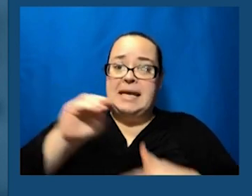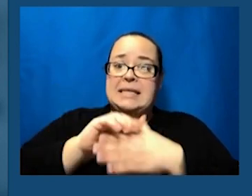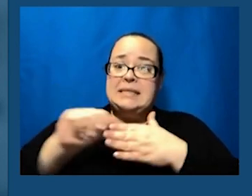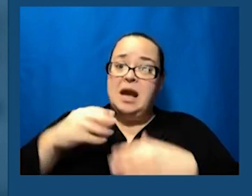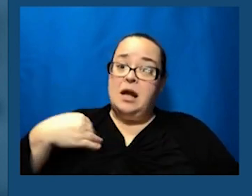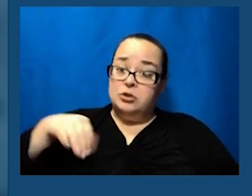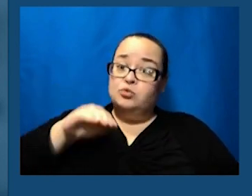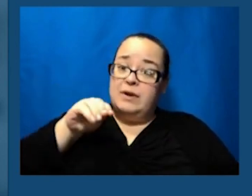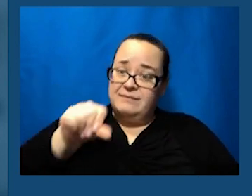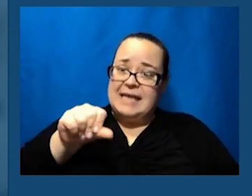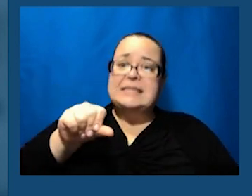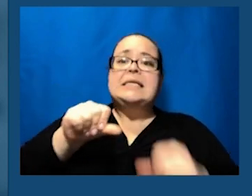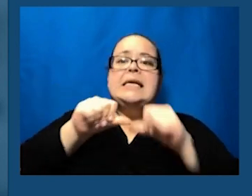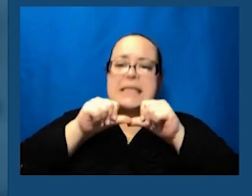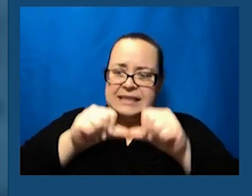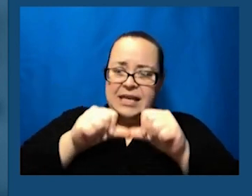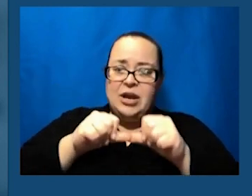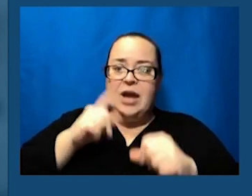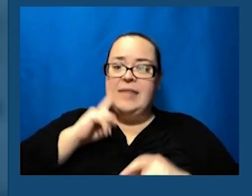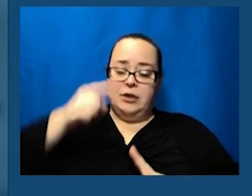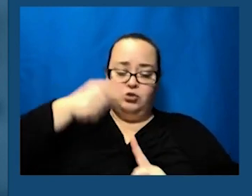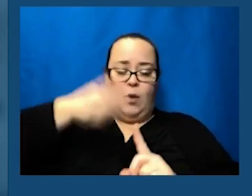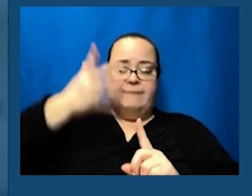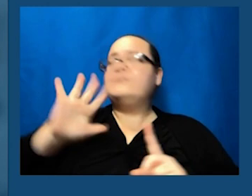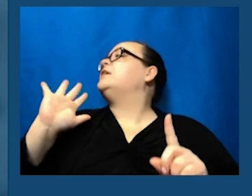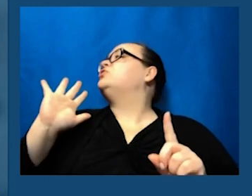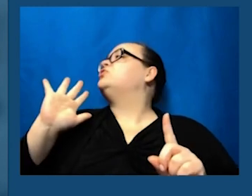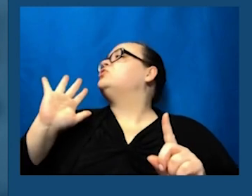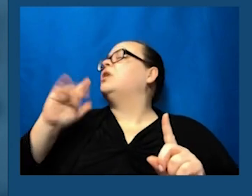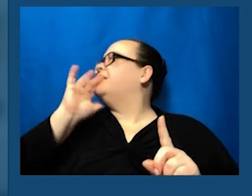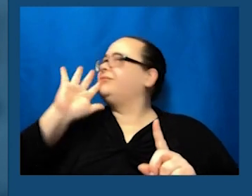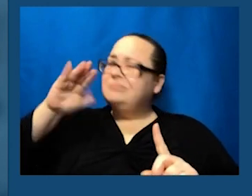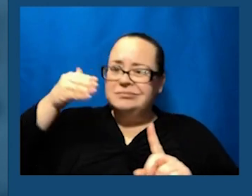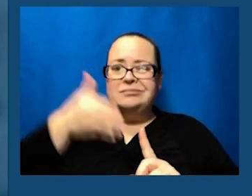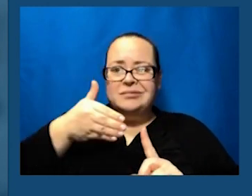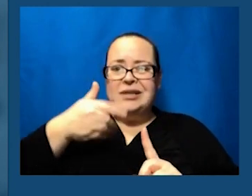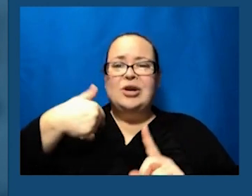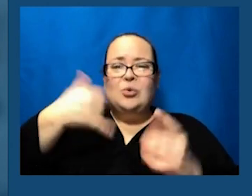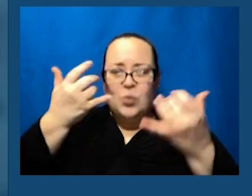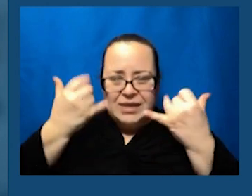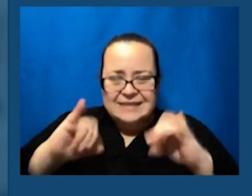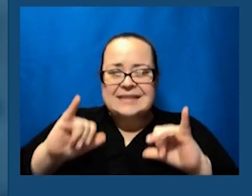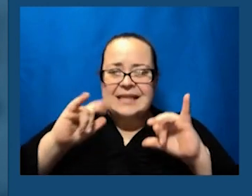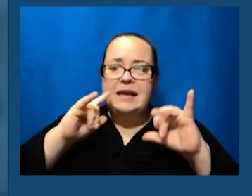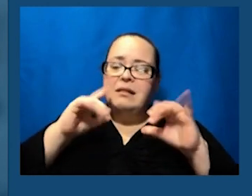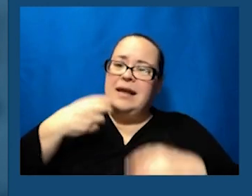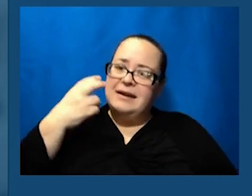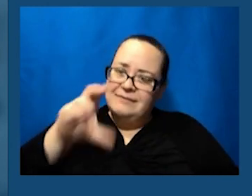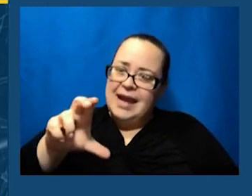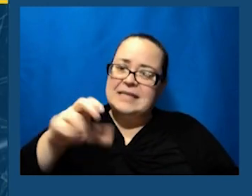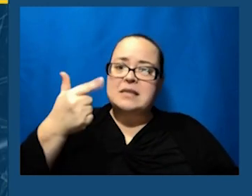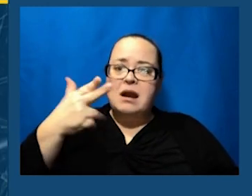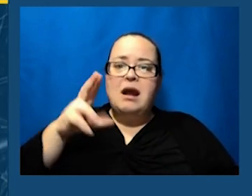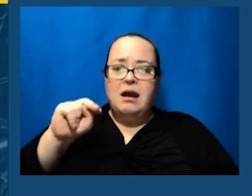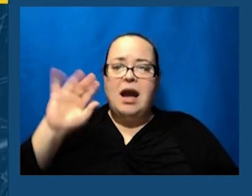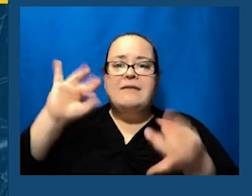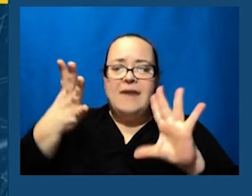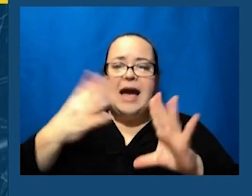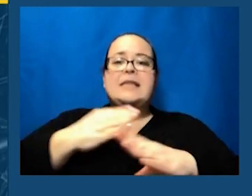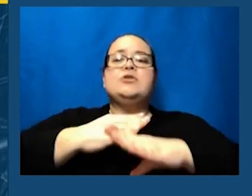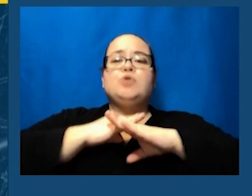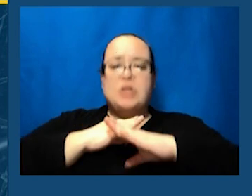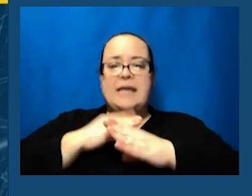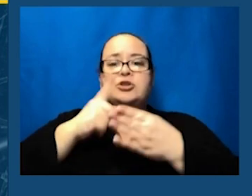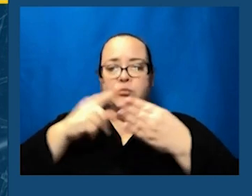going. This was not a one-off. This is not a one-off. We're still very much invested in gun violence protection programs. But also we have